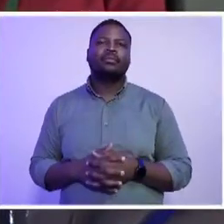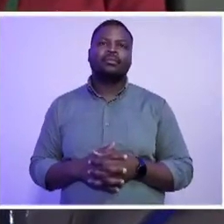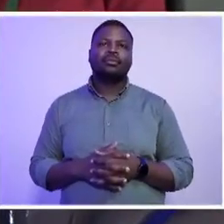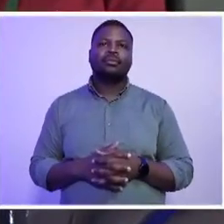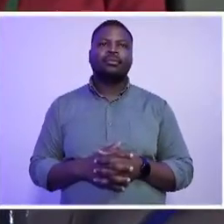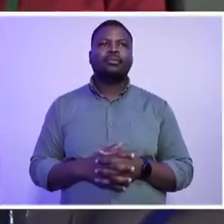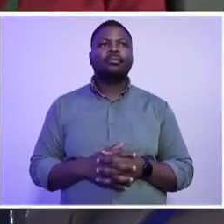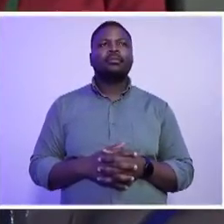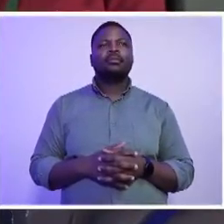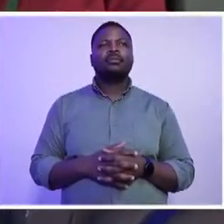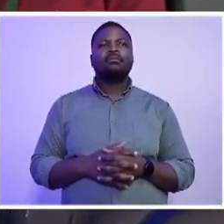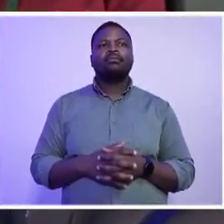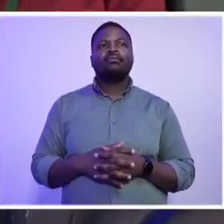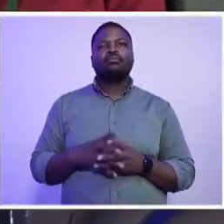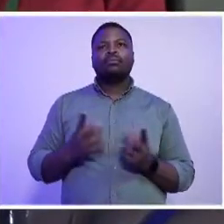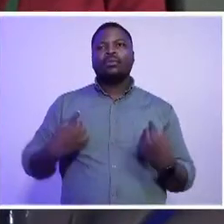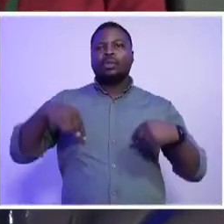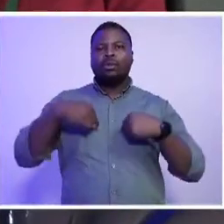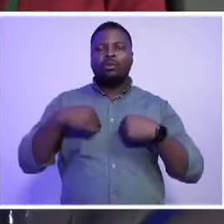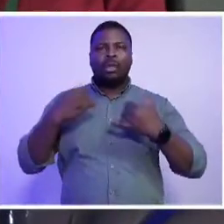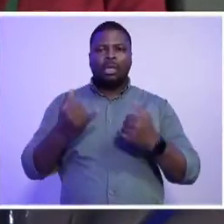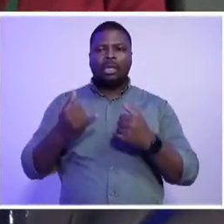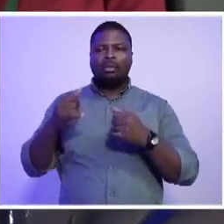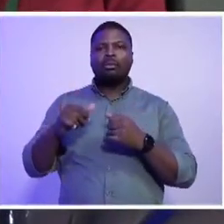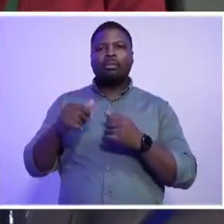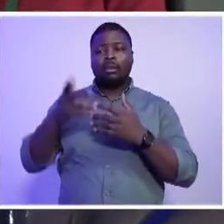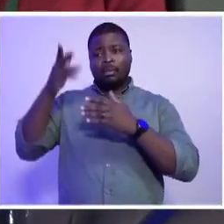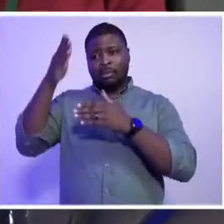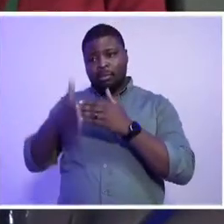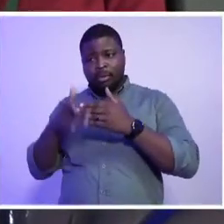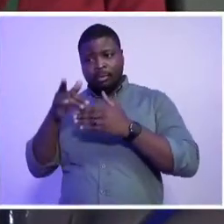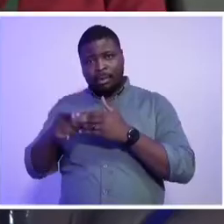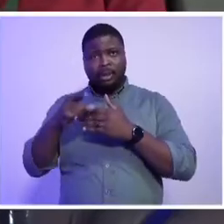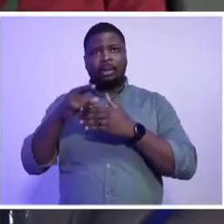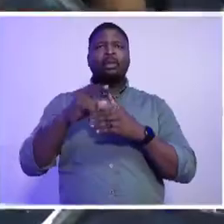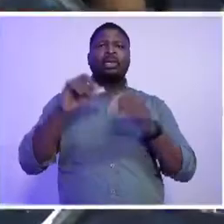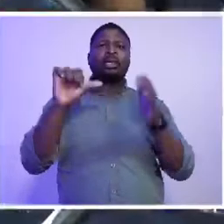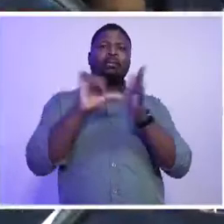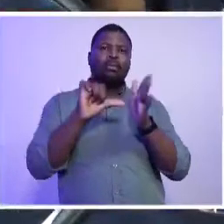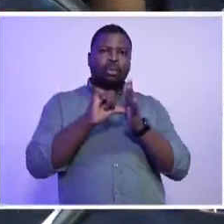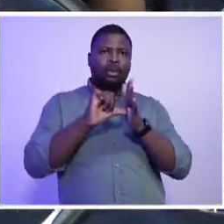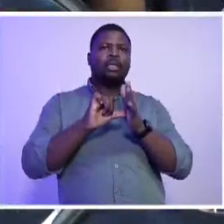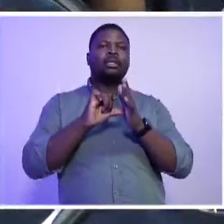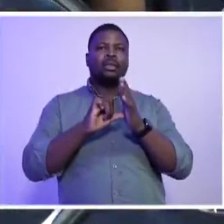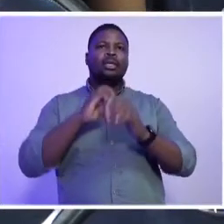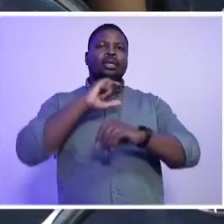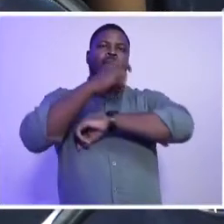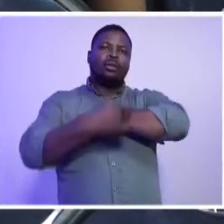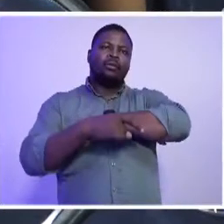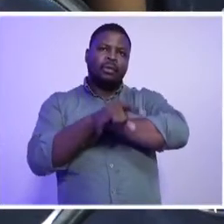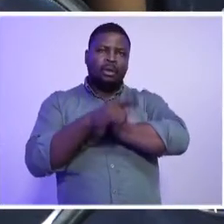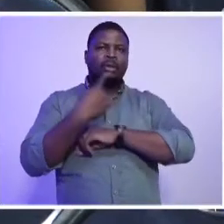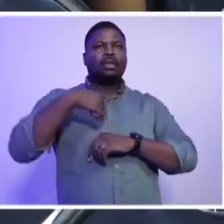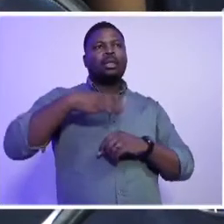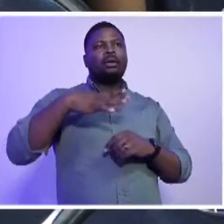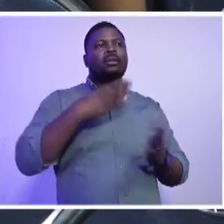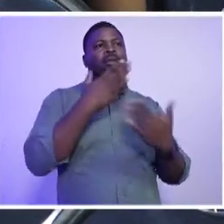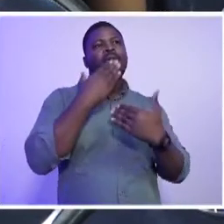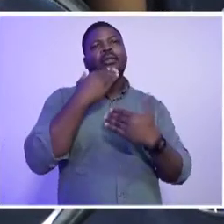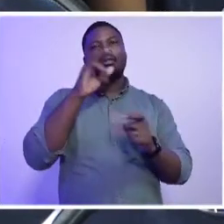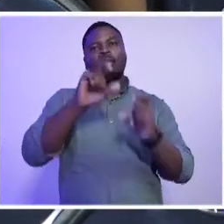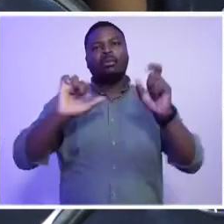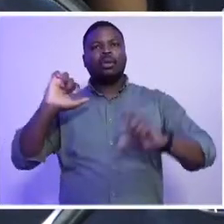As we have come to the end of this important gathering, I want to thank all the esteemed delegates that have honored our